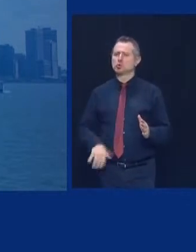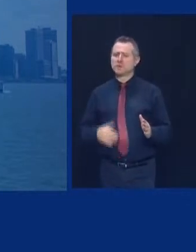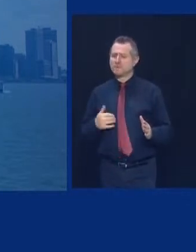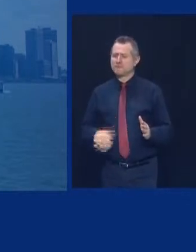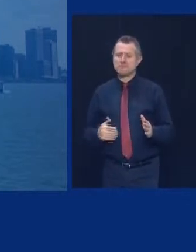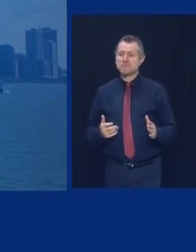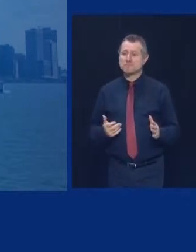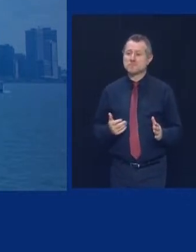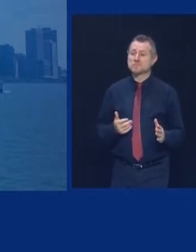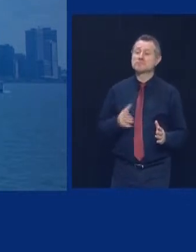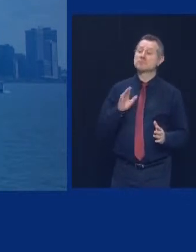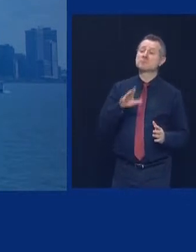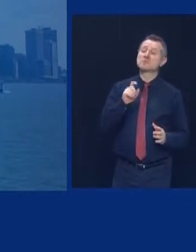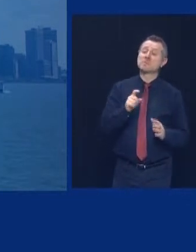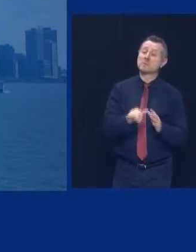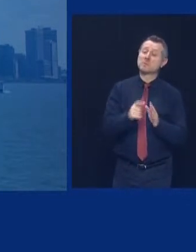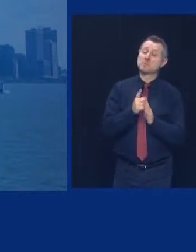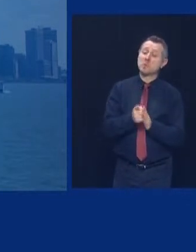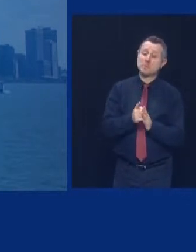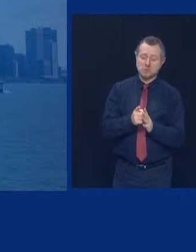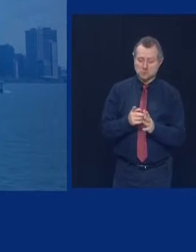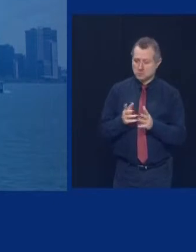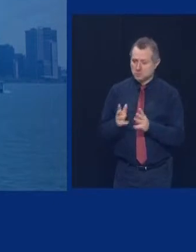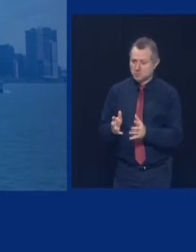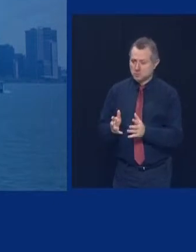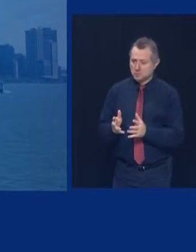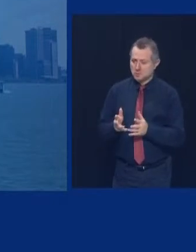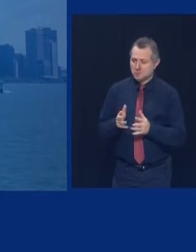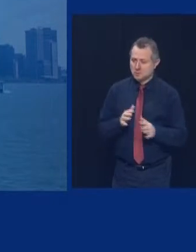just take that moment to show some love.